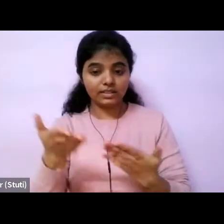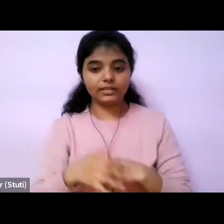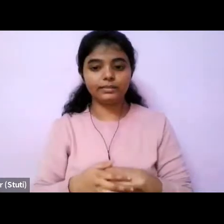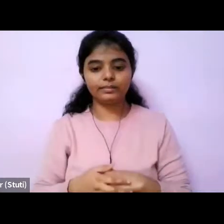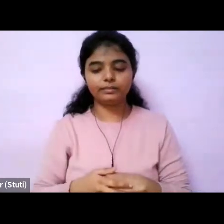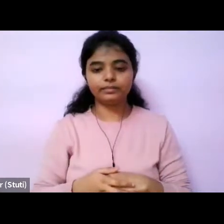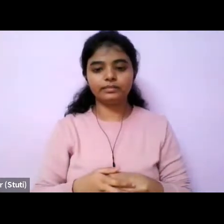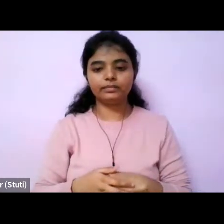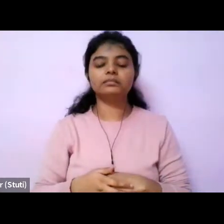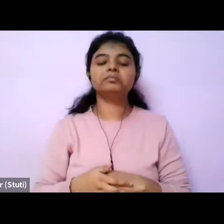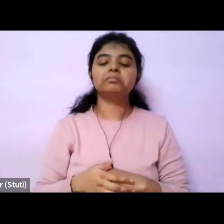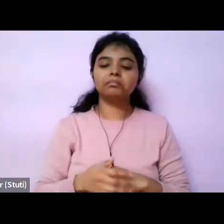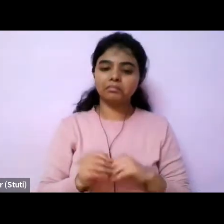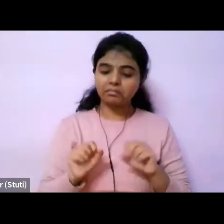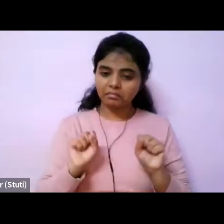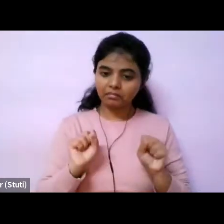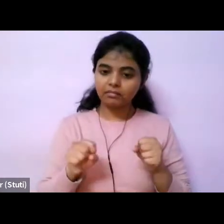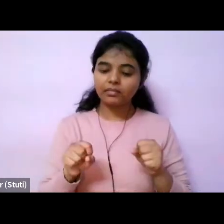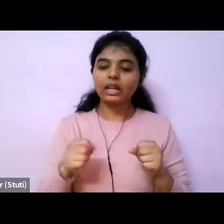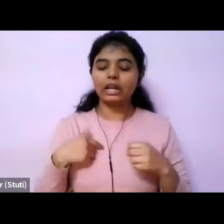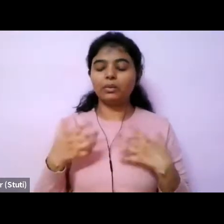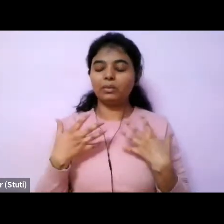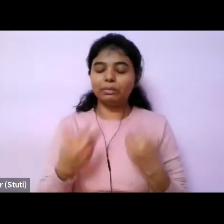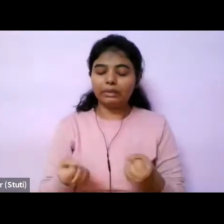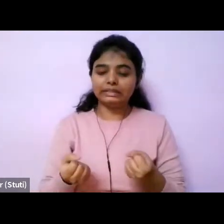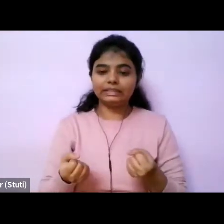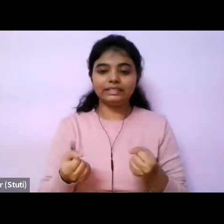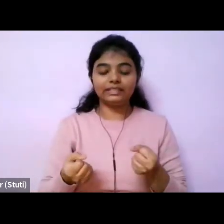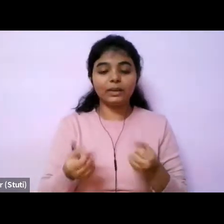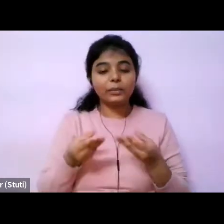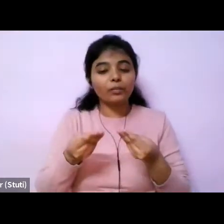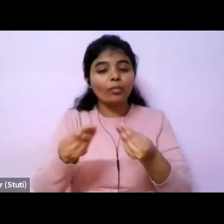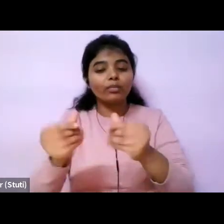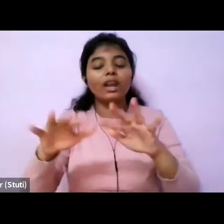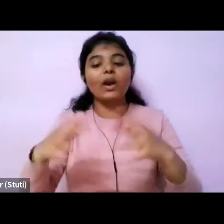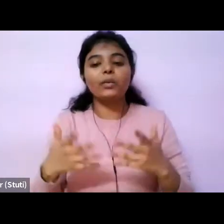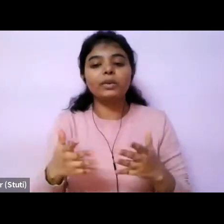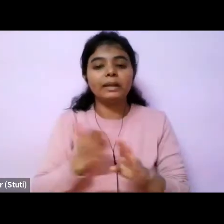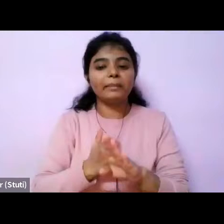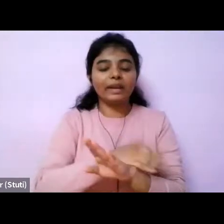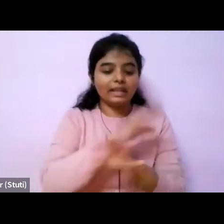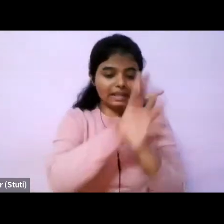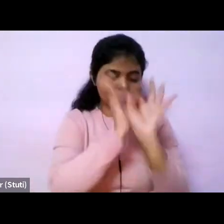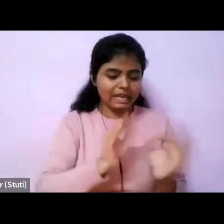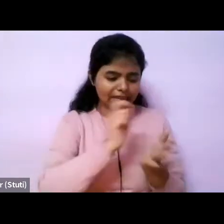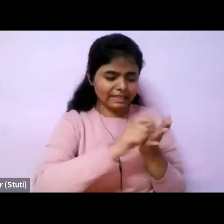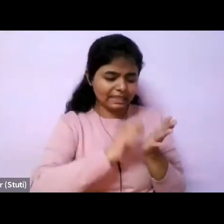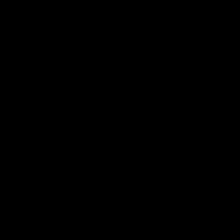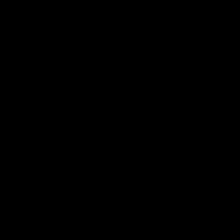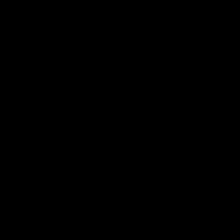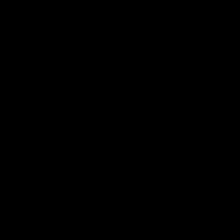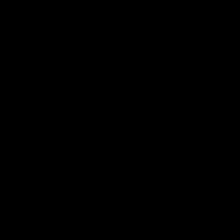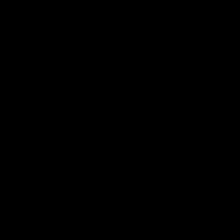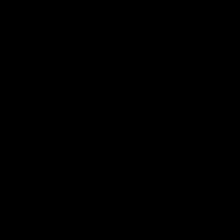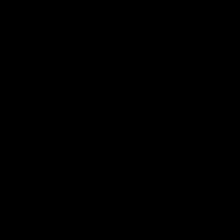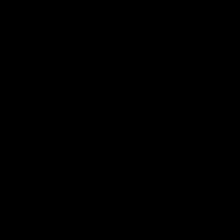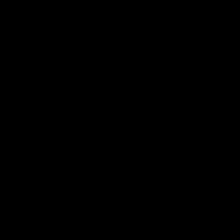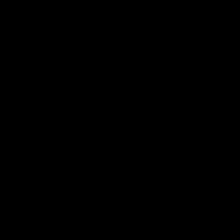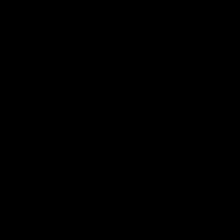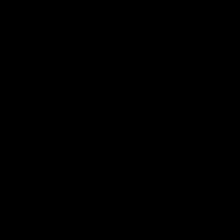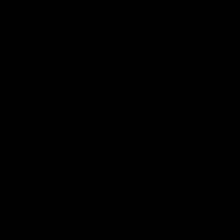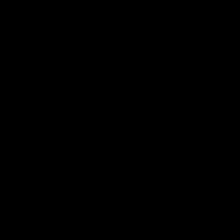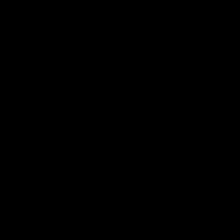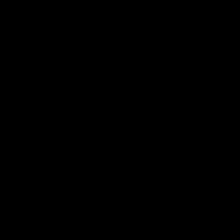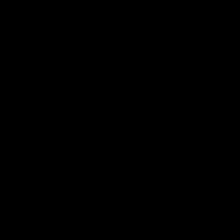But it seriously needs to need a script for flawless presentation. So let me share the my